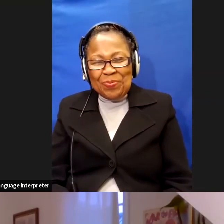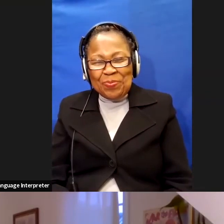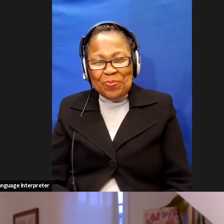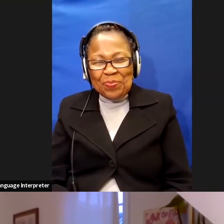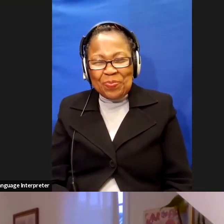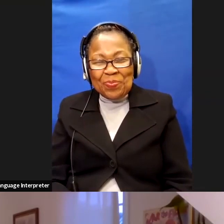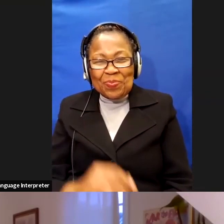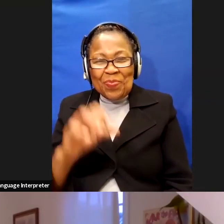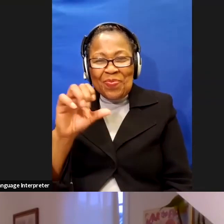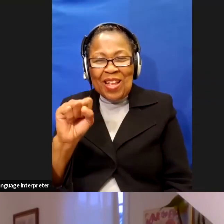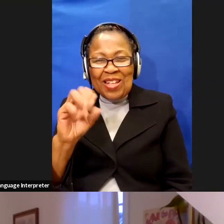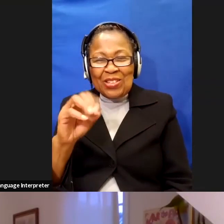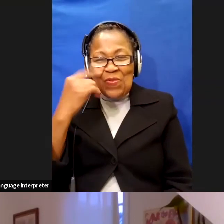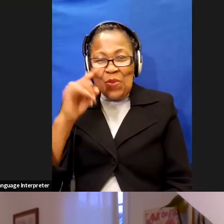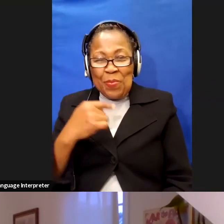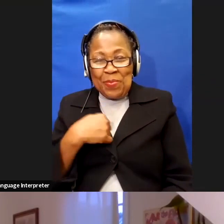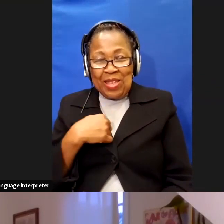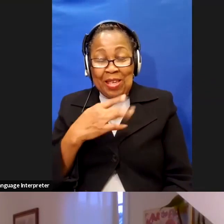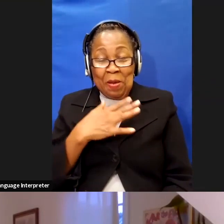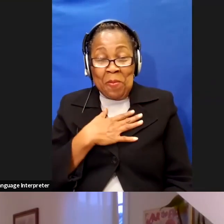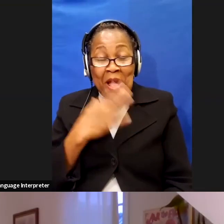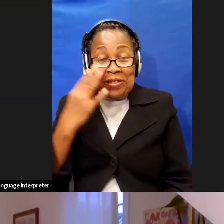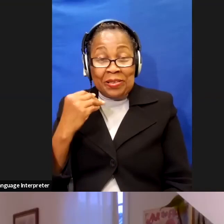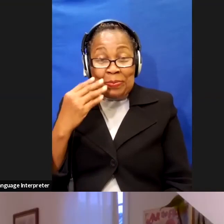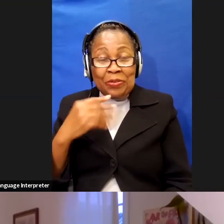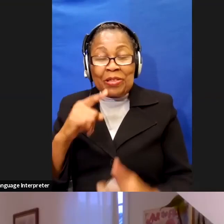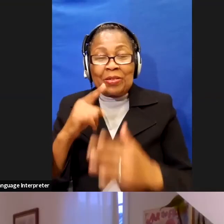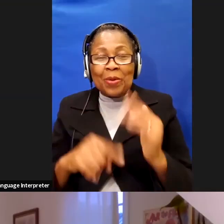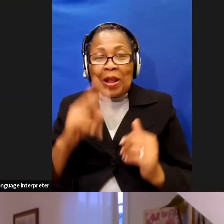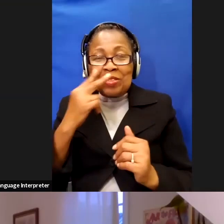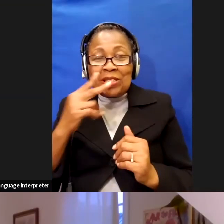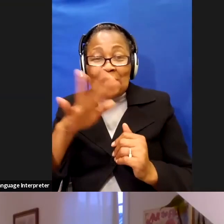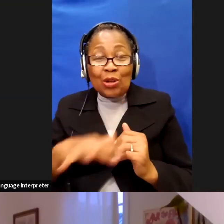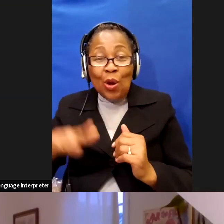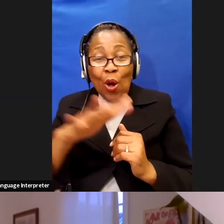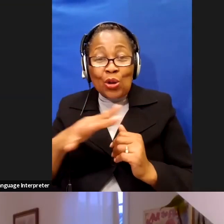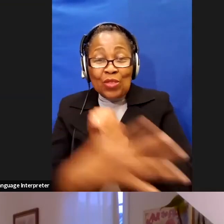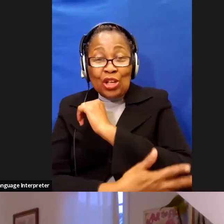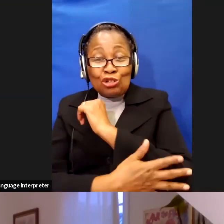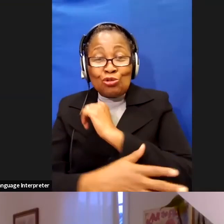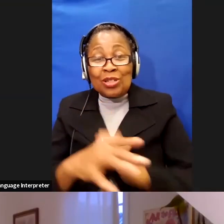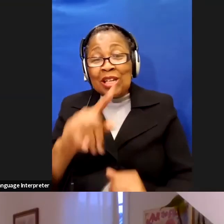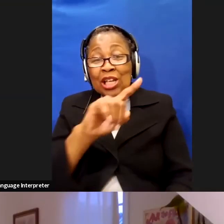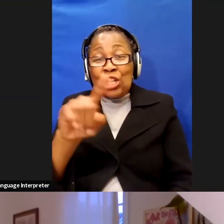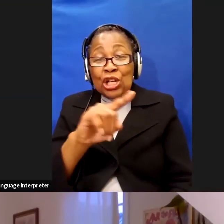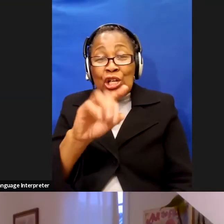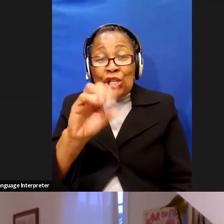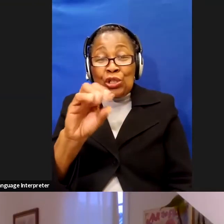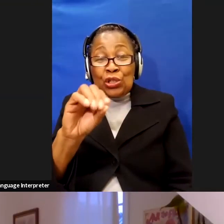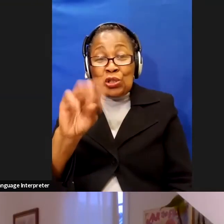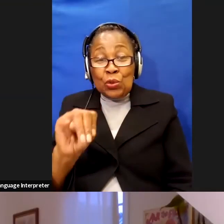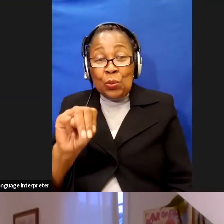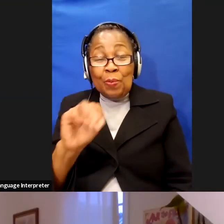So for me and my experiences and what I've been seeing around the country, Zoom is the preferred platform right